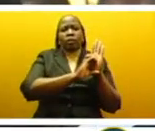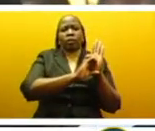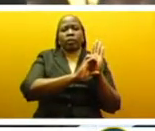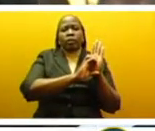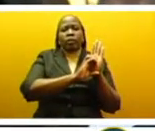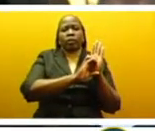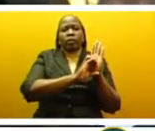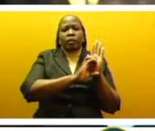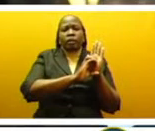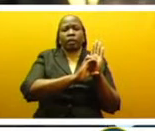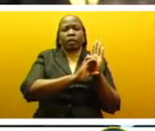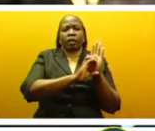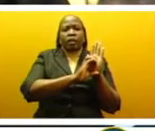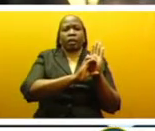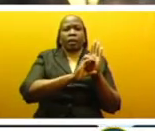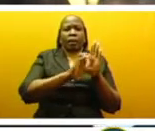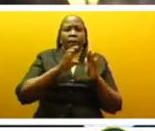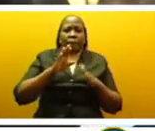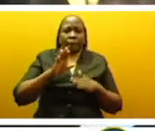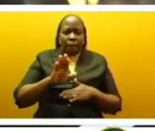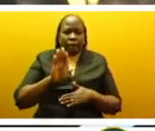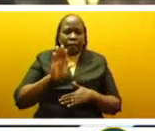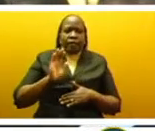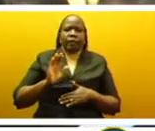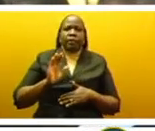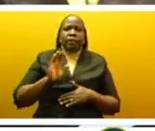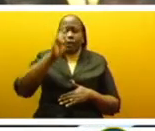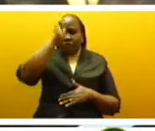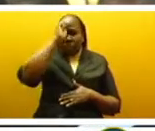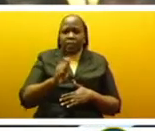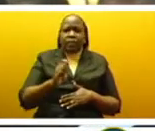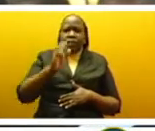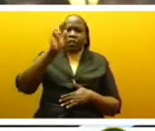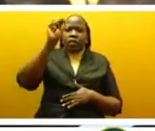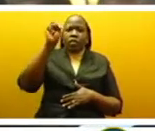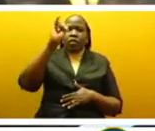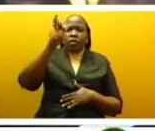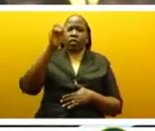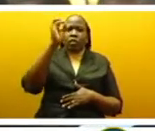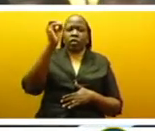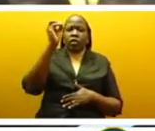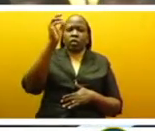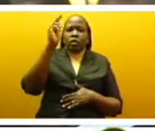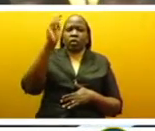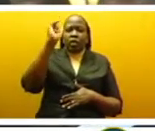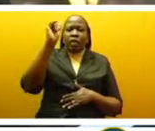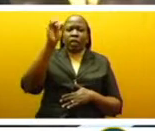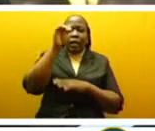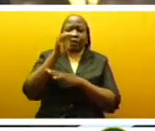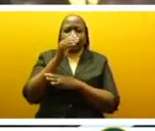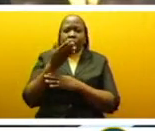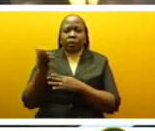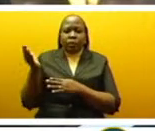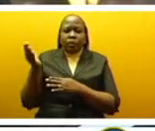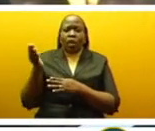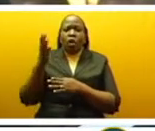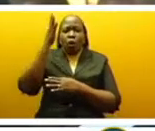And my lady Justice Njoki asked a question which was very pointed. Why did we create these